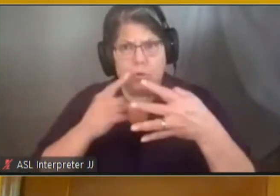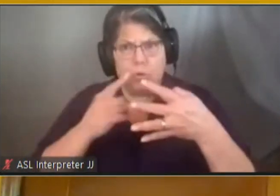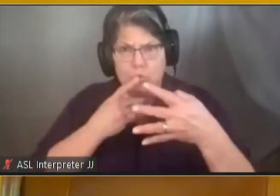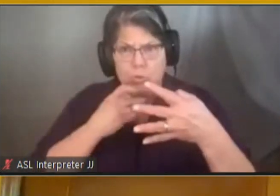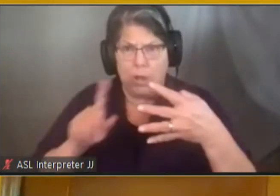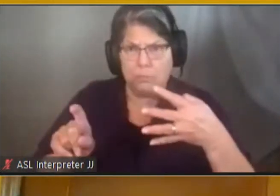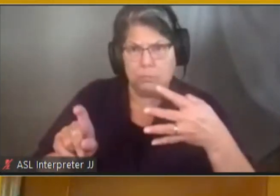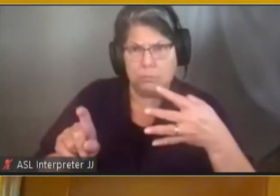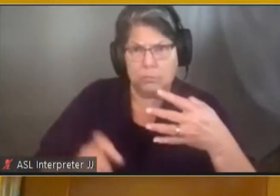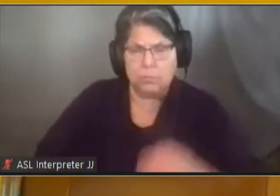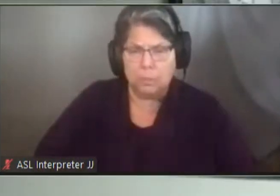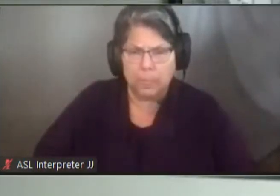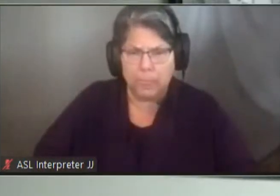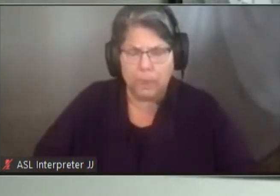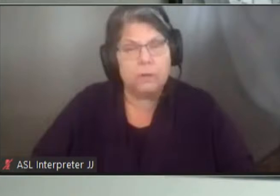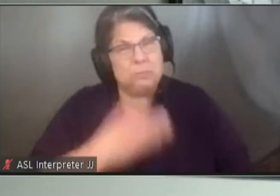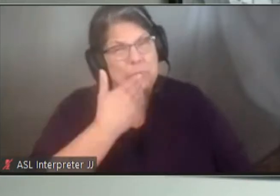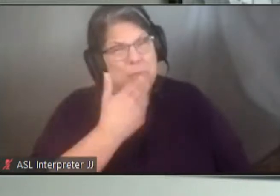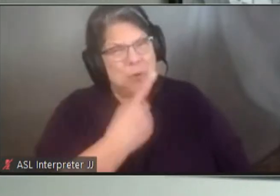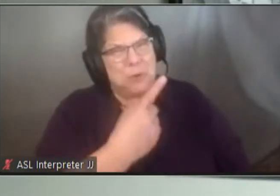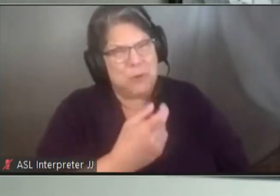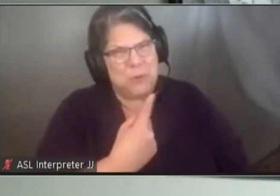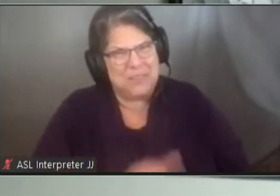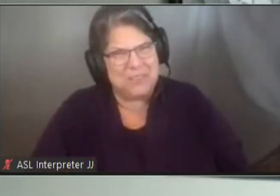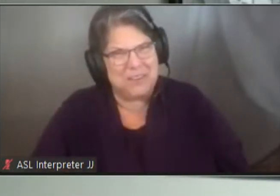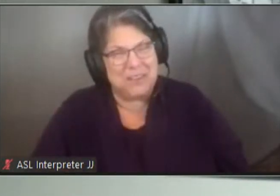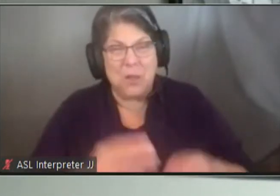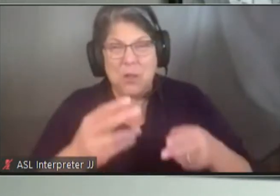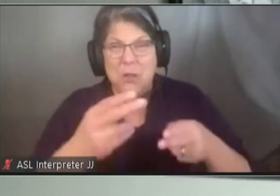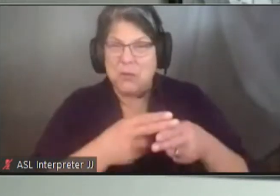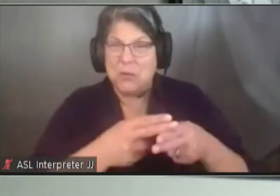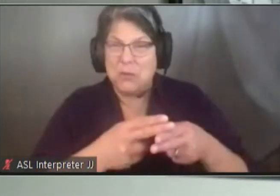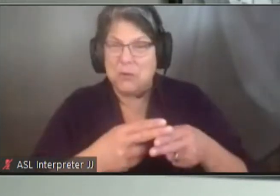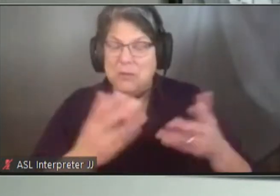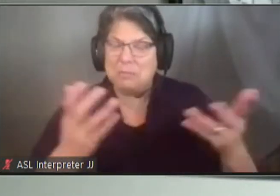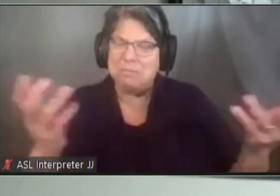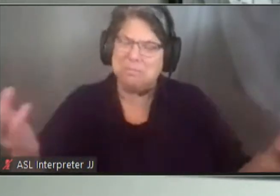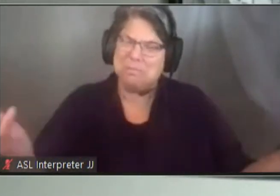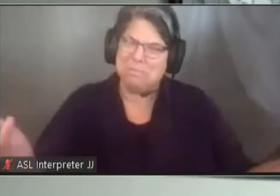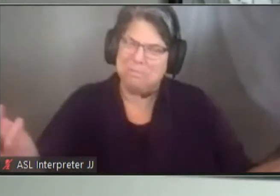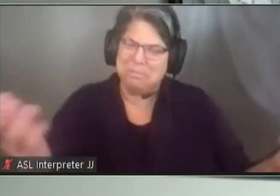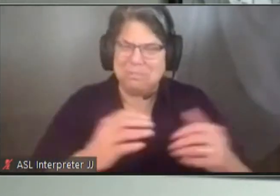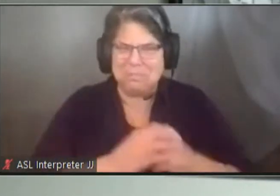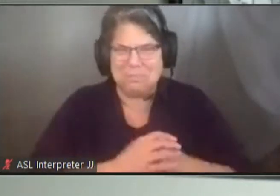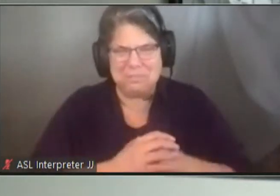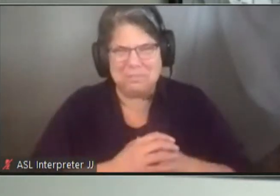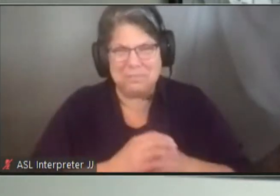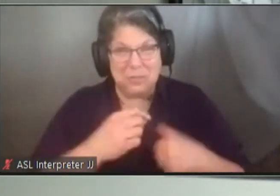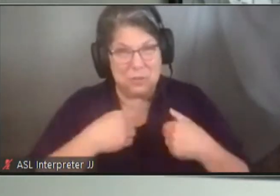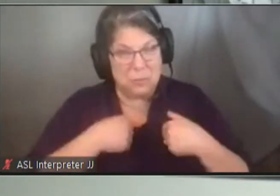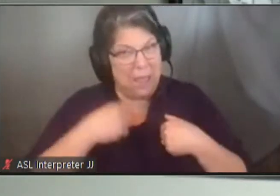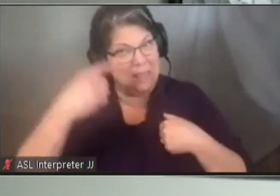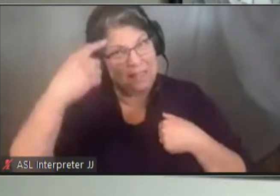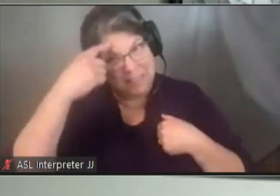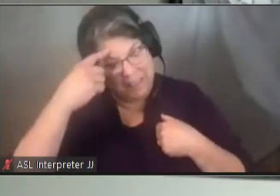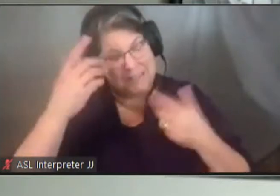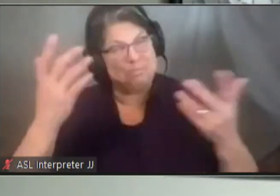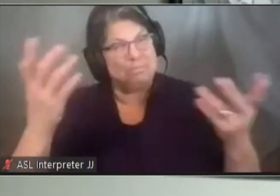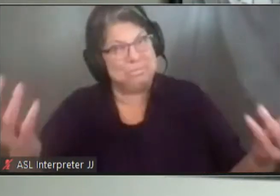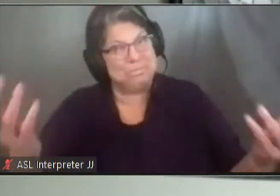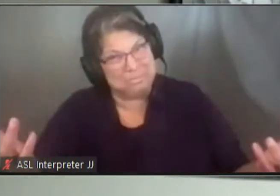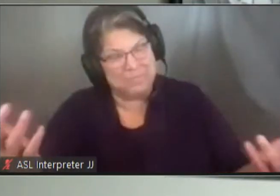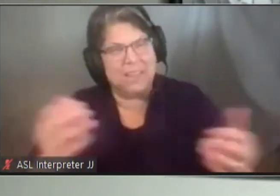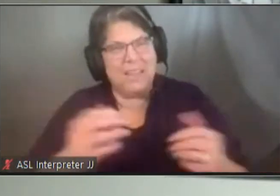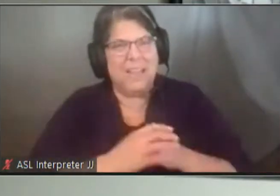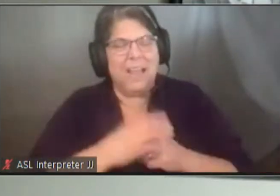soon? Good question. Soon is a relative term. Do I believe is also a relative term. I just took a look